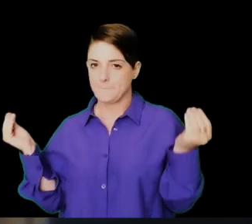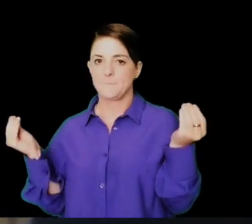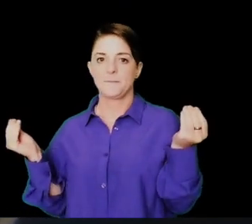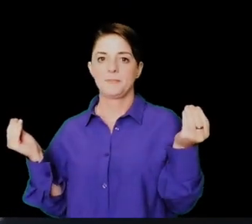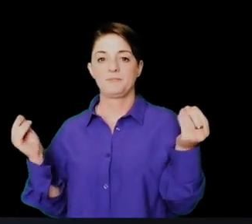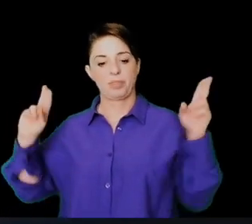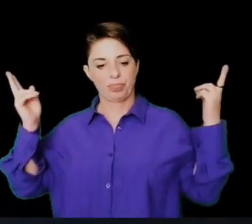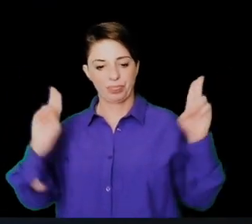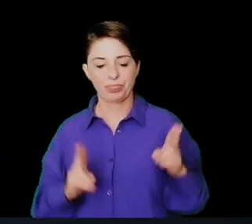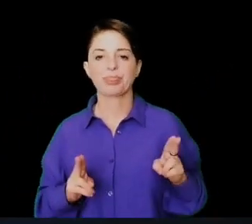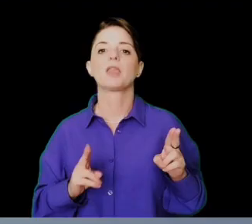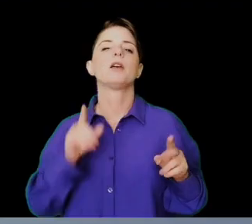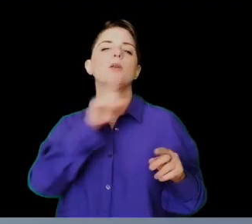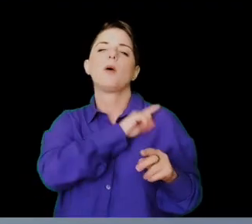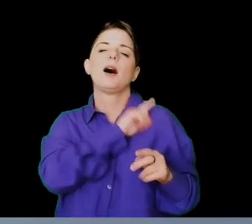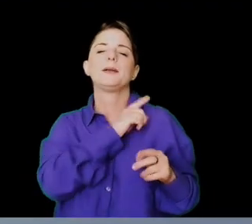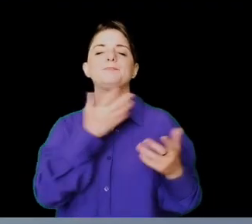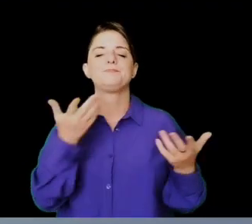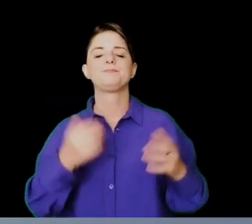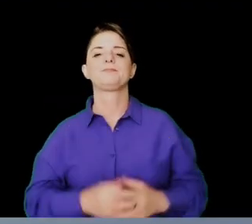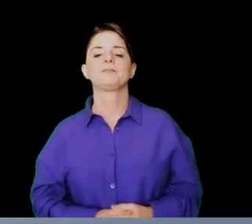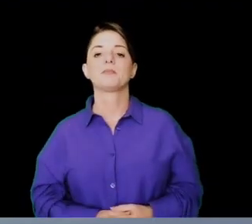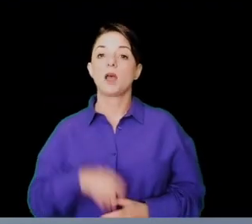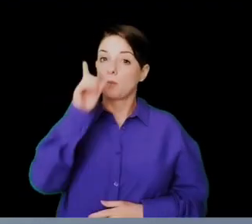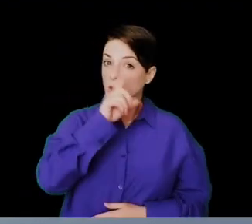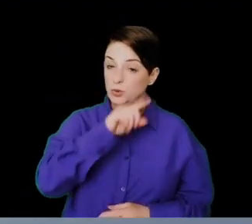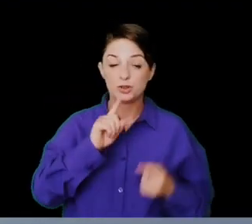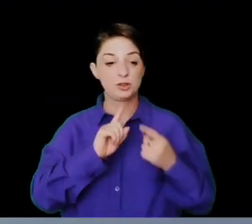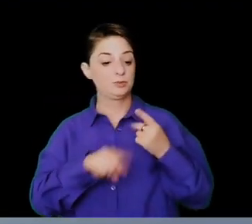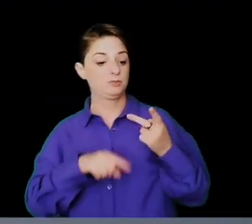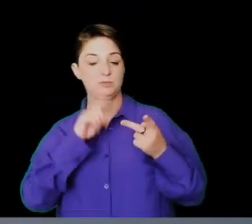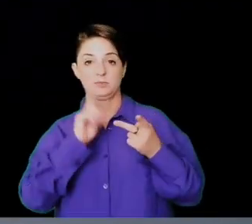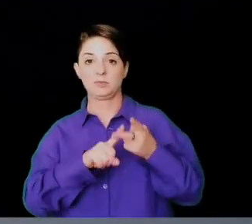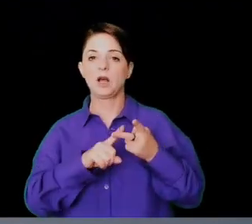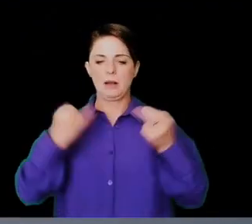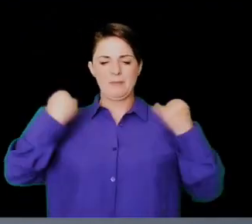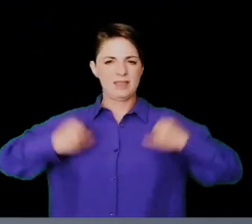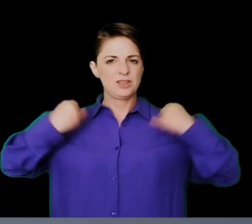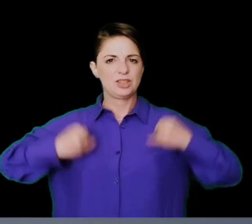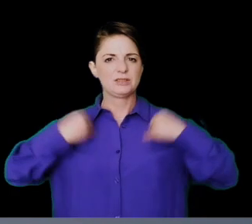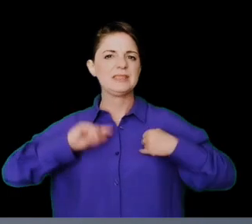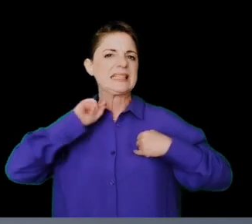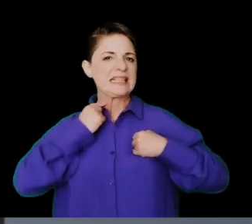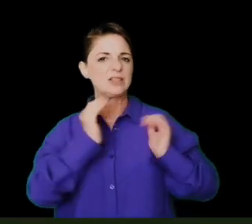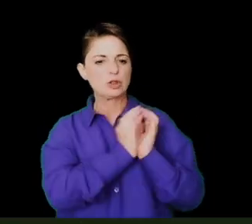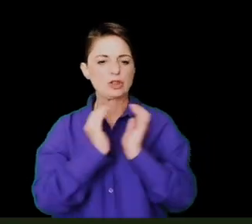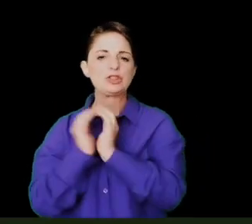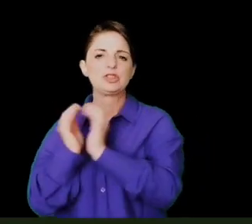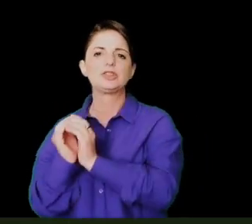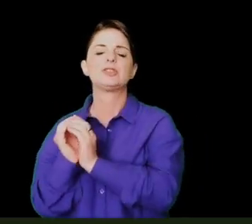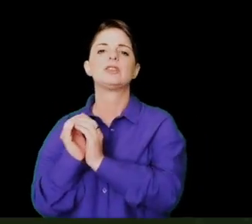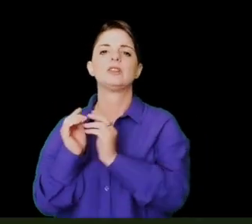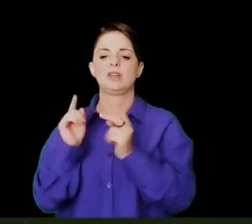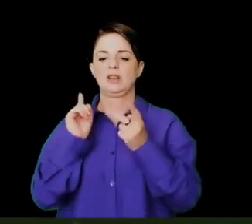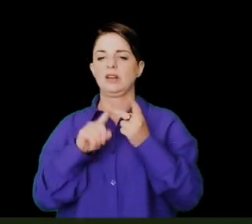lost. Oysters declined in the Solent due to a number of reasons. Pollution and a pathogen which